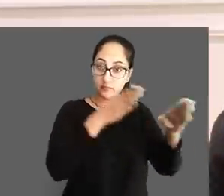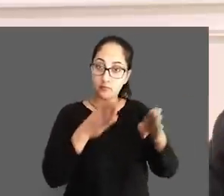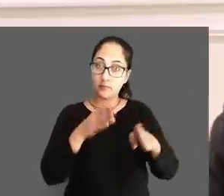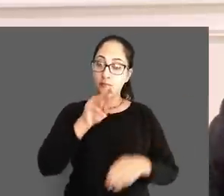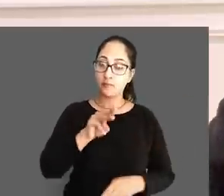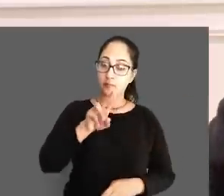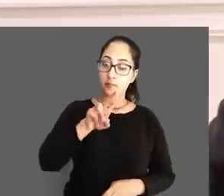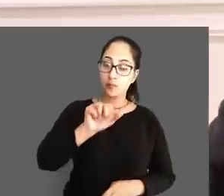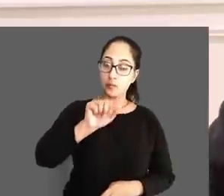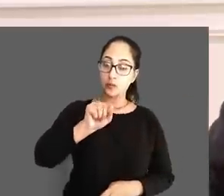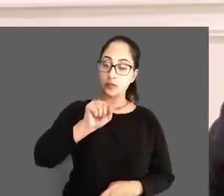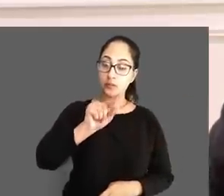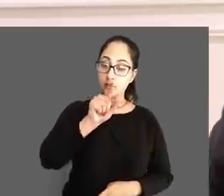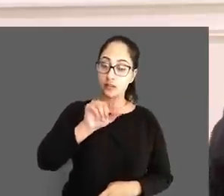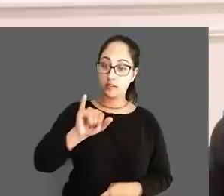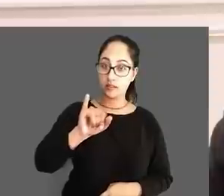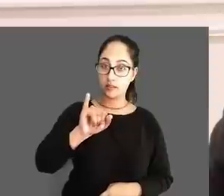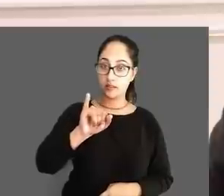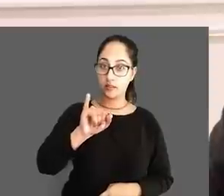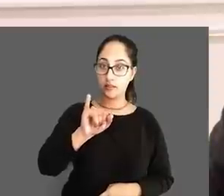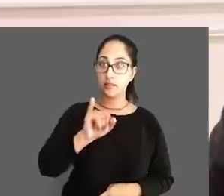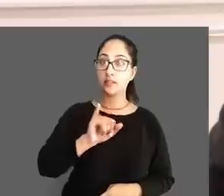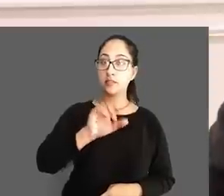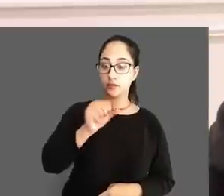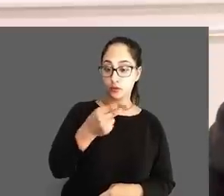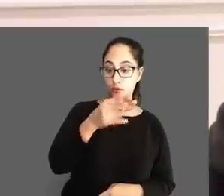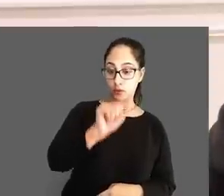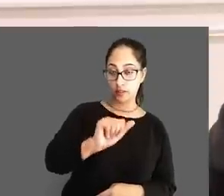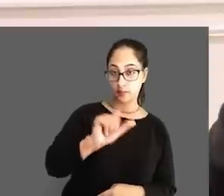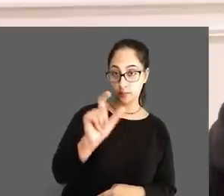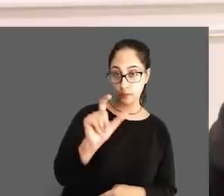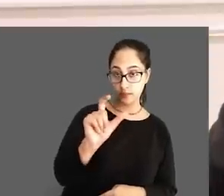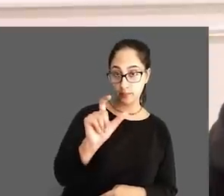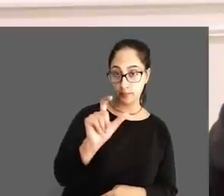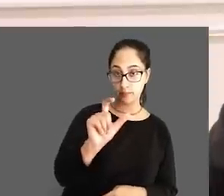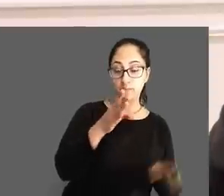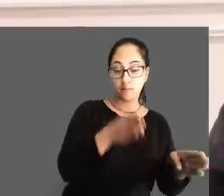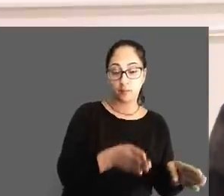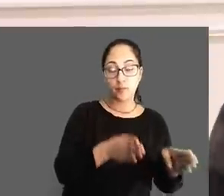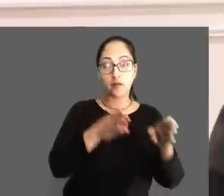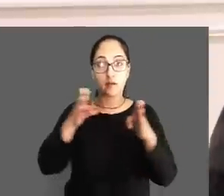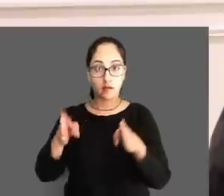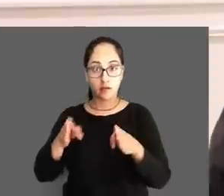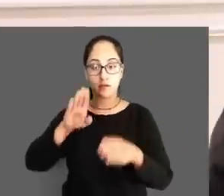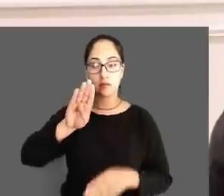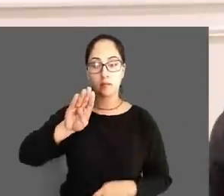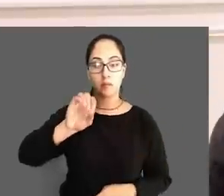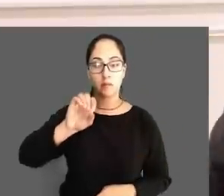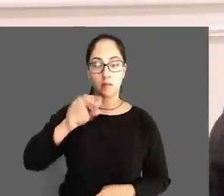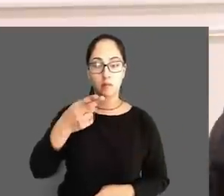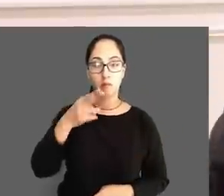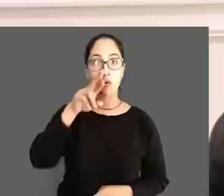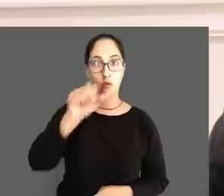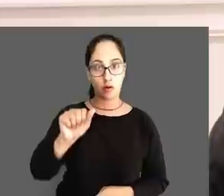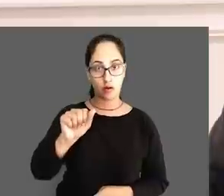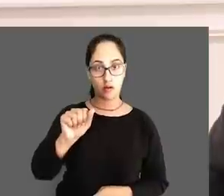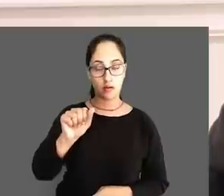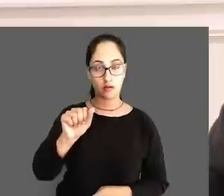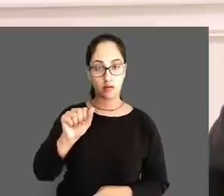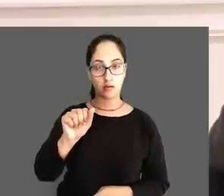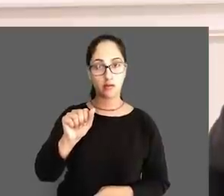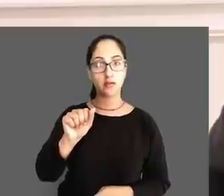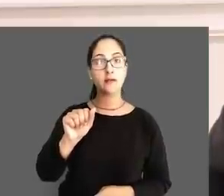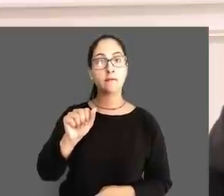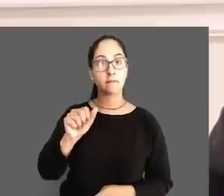is perhaps commonly known, are the Boras. And the Bohoras are also a community